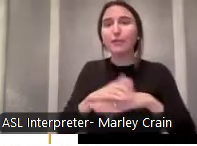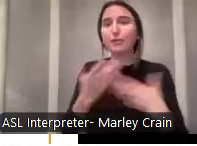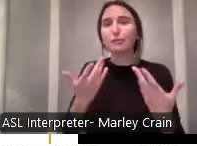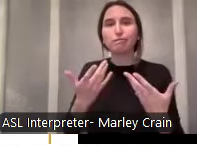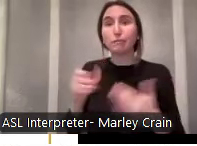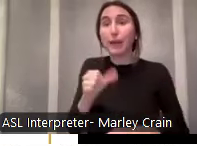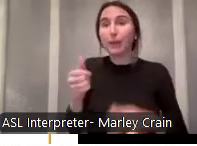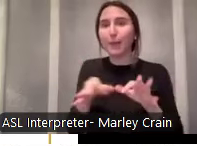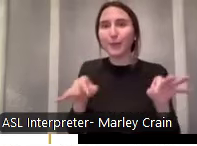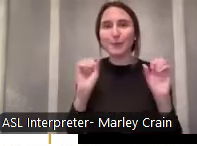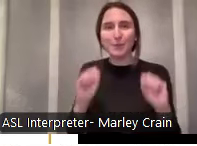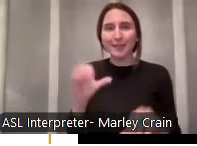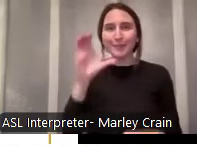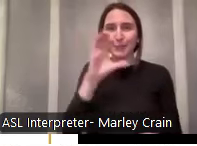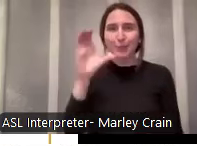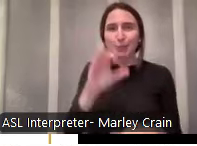to find what you need.